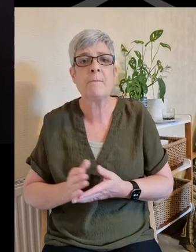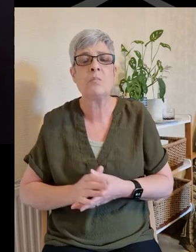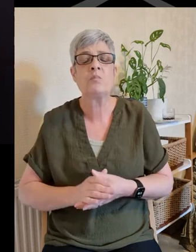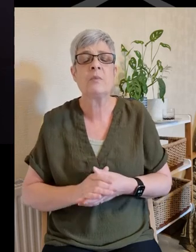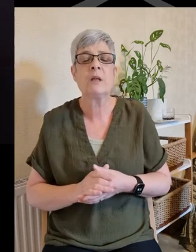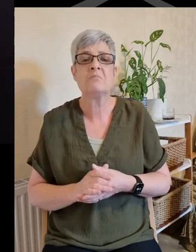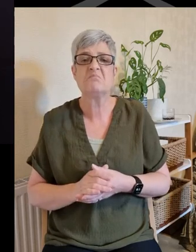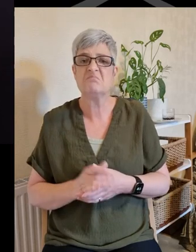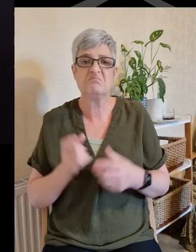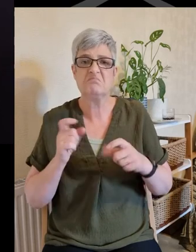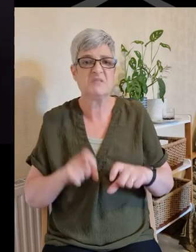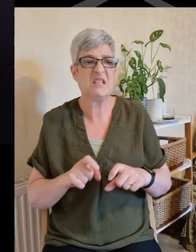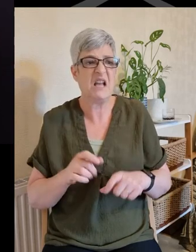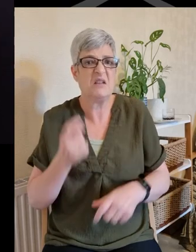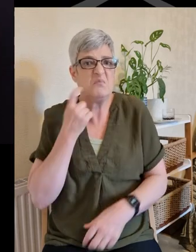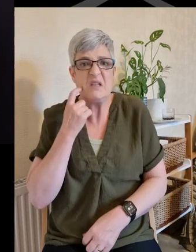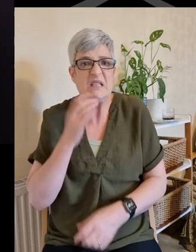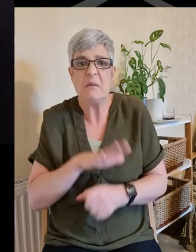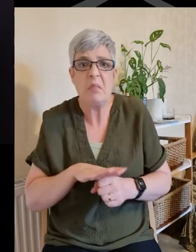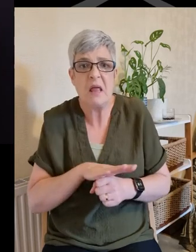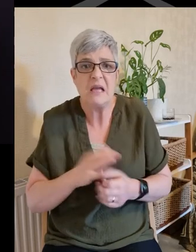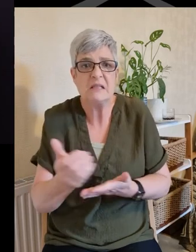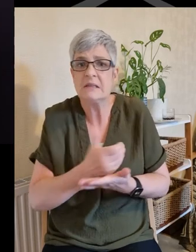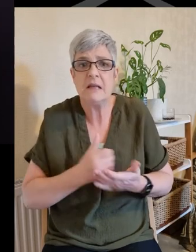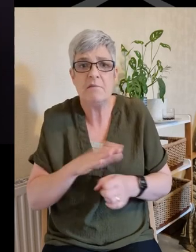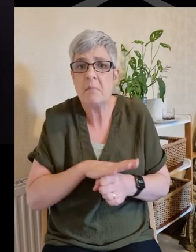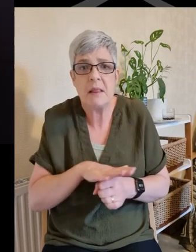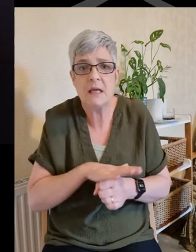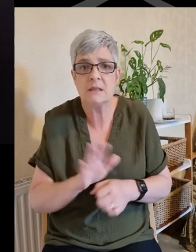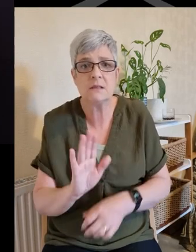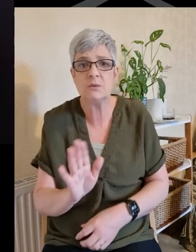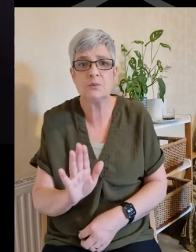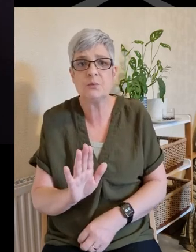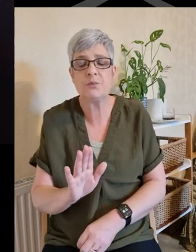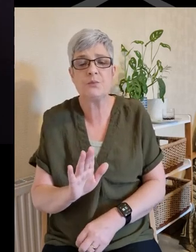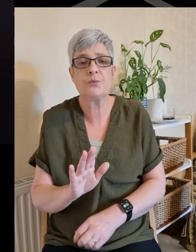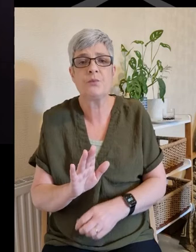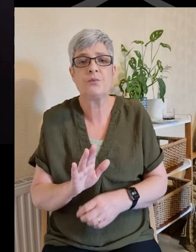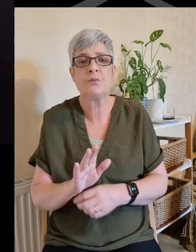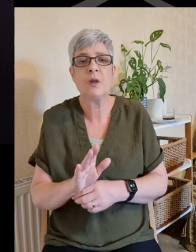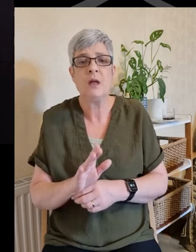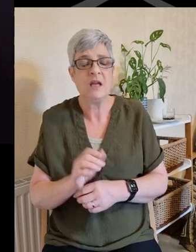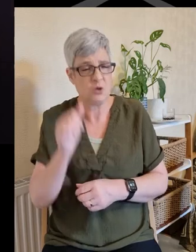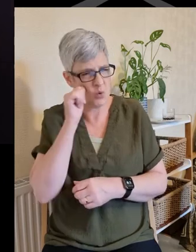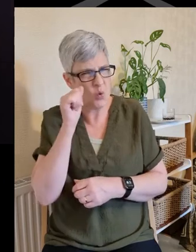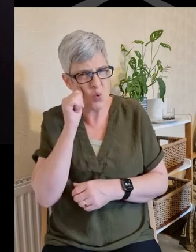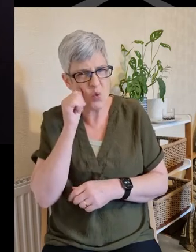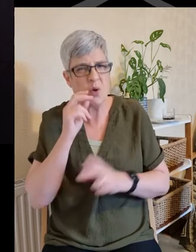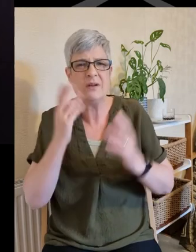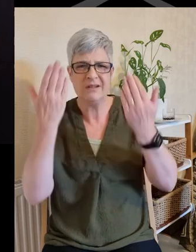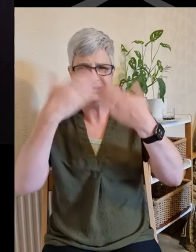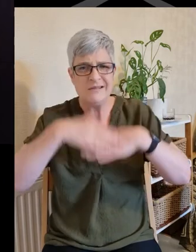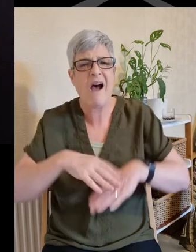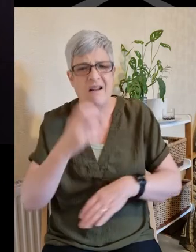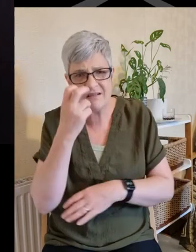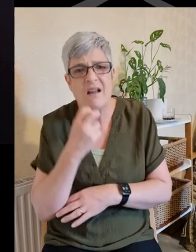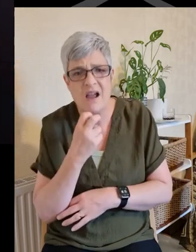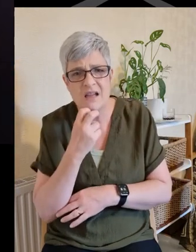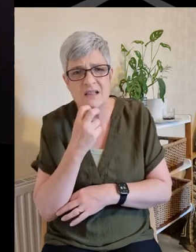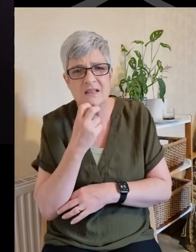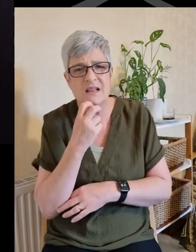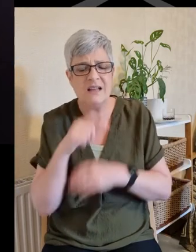He didn't stay where it was easy and safe, but was not stranger to the darkest night or even the deepest